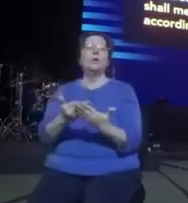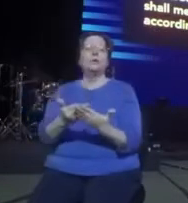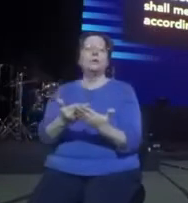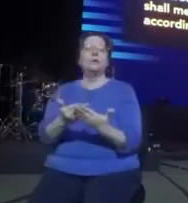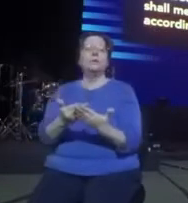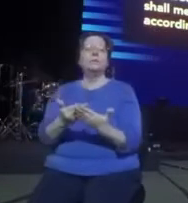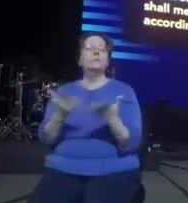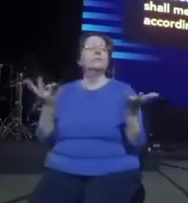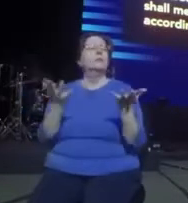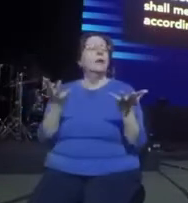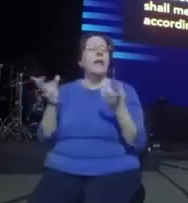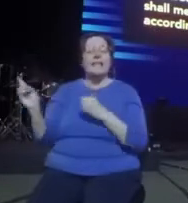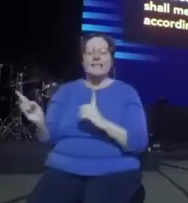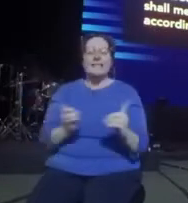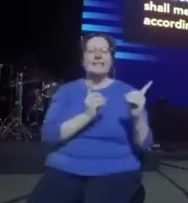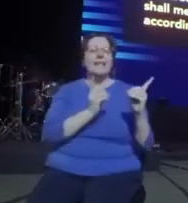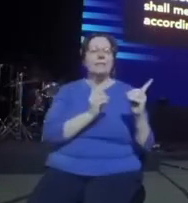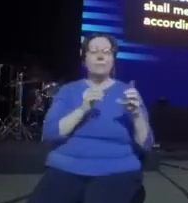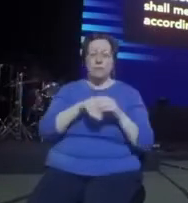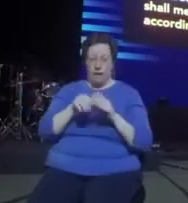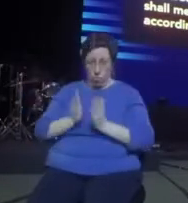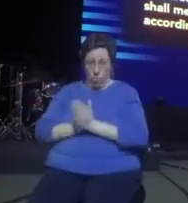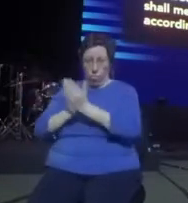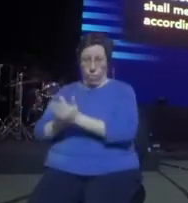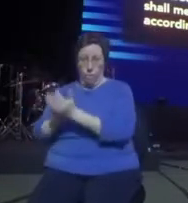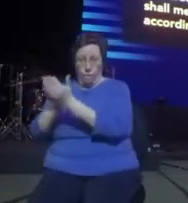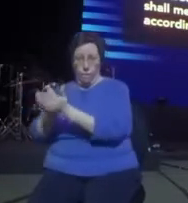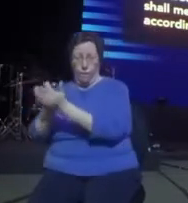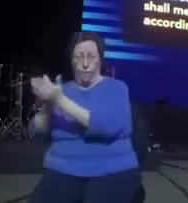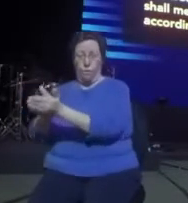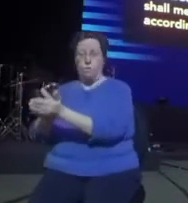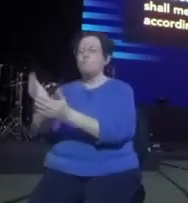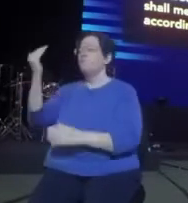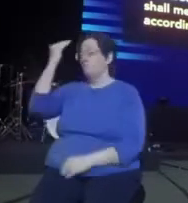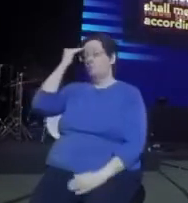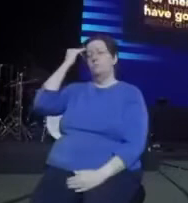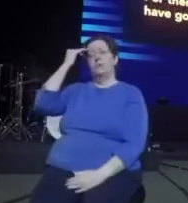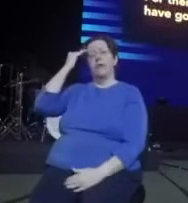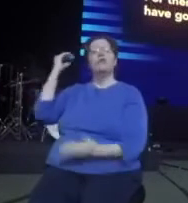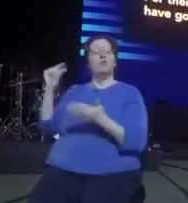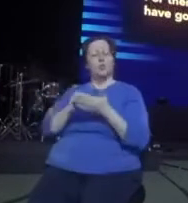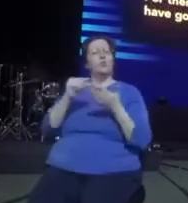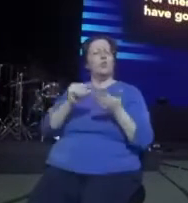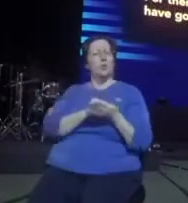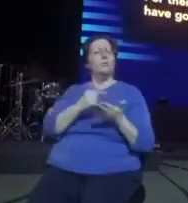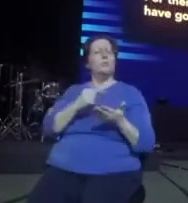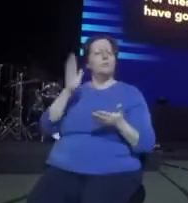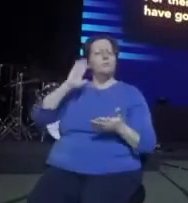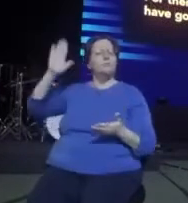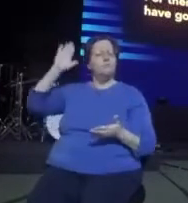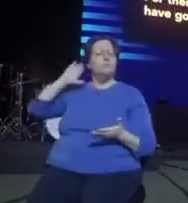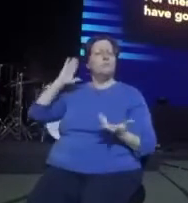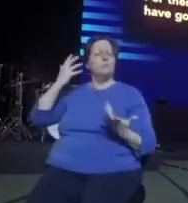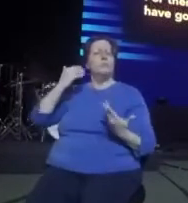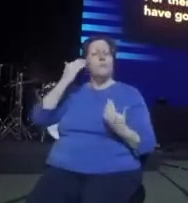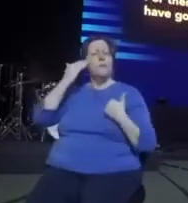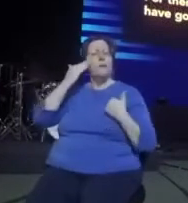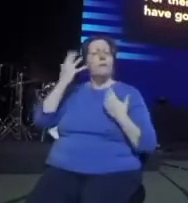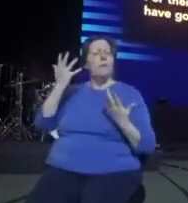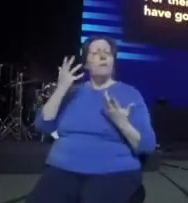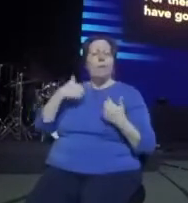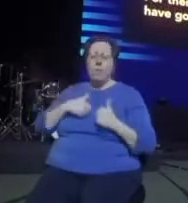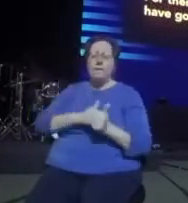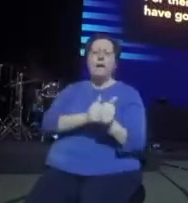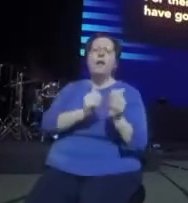So here's the disciples. They're in the boat. I believe they knew exactly what the scripture had to say. Or they wouldn't have followed Jesus